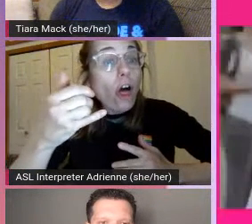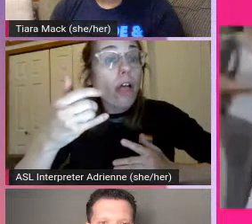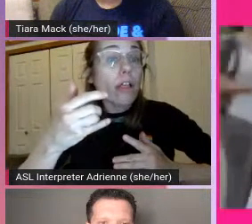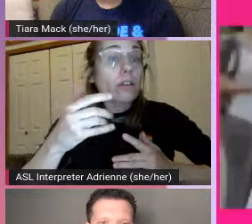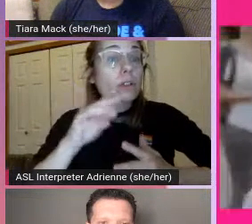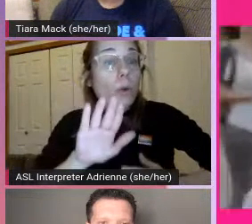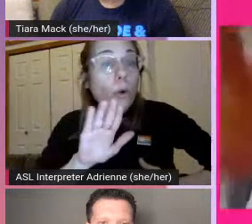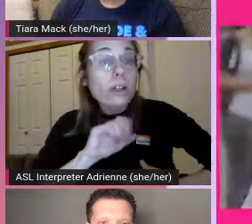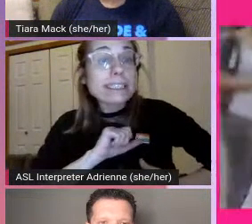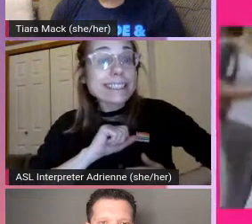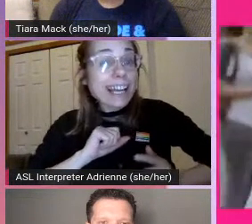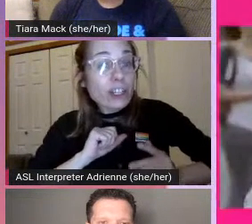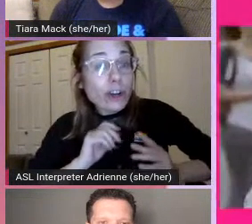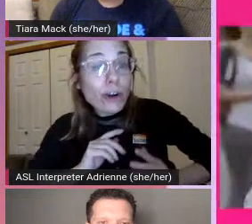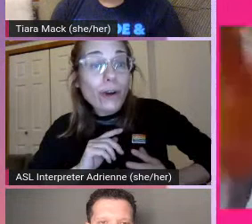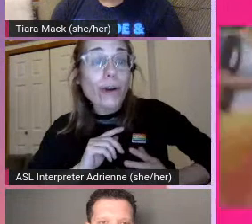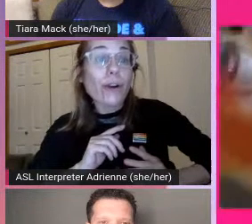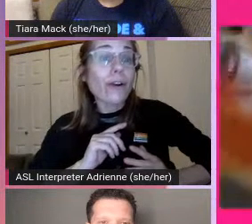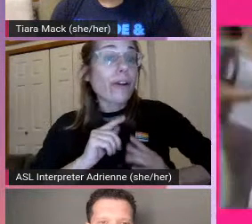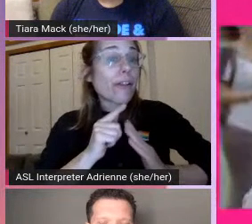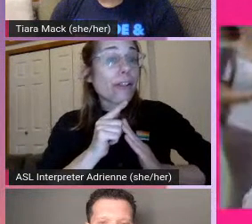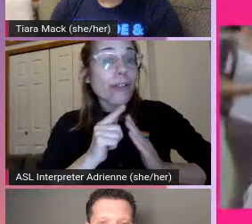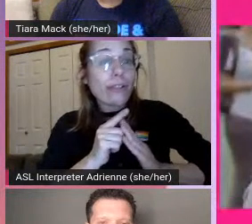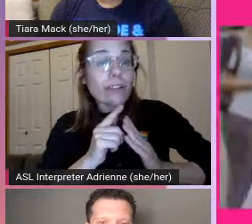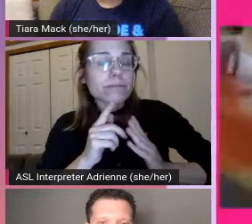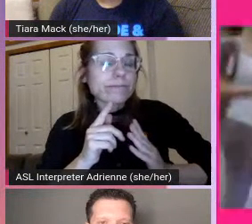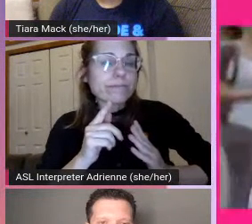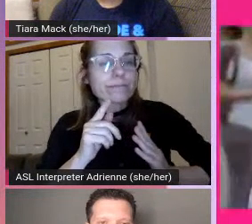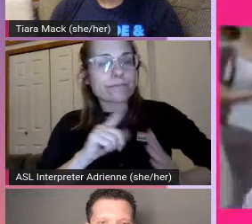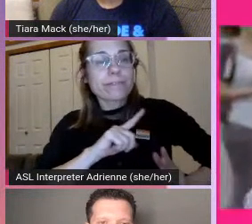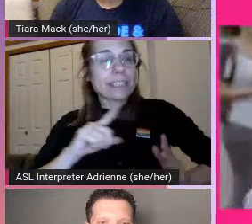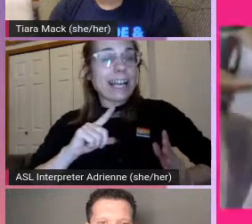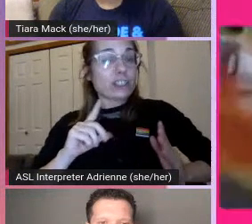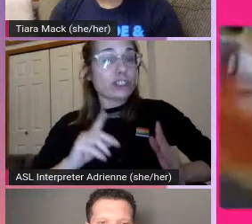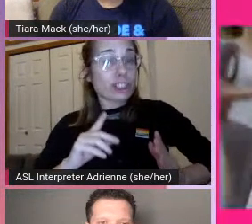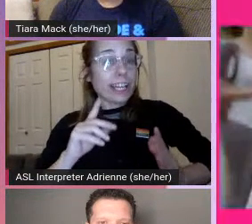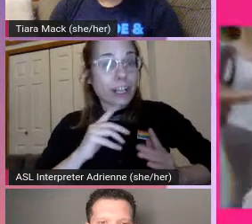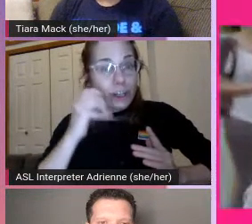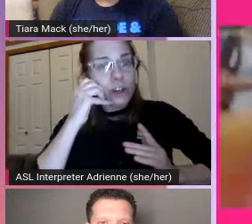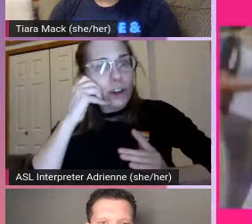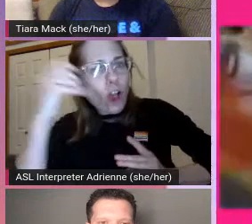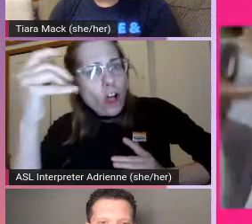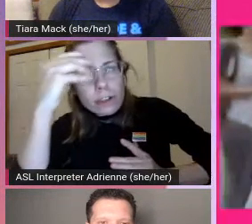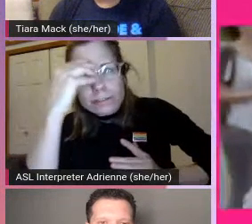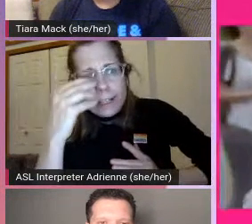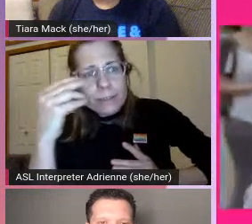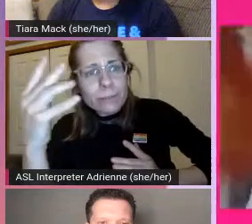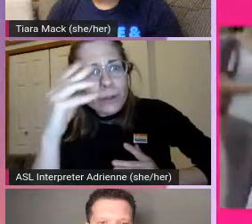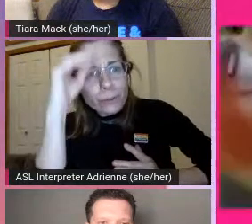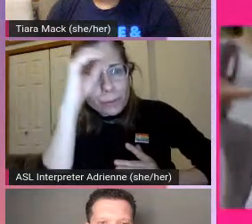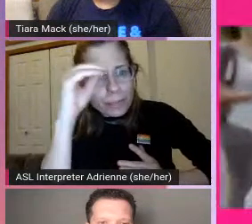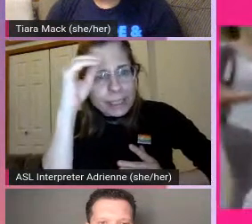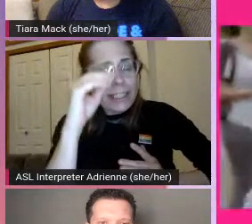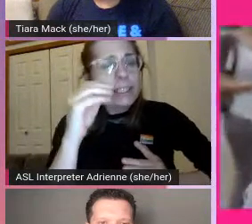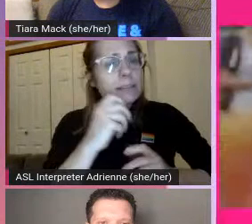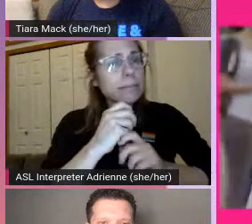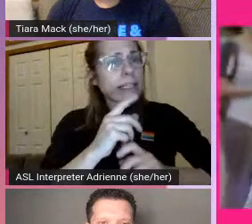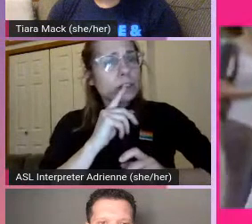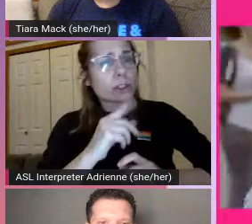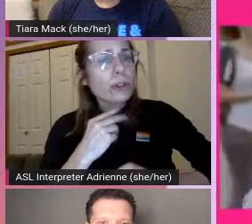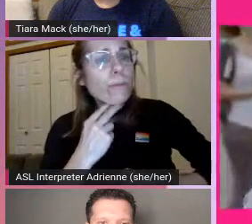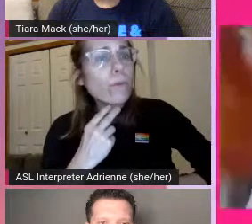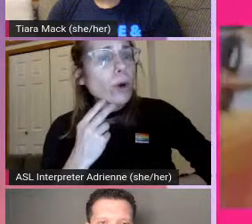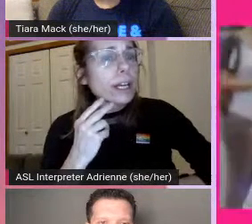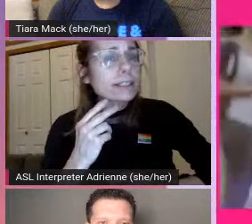your voice and the voice of others in your community are heard are all different forms of advocacy. Next